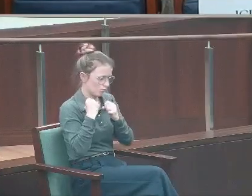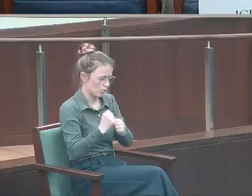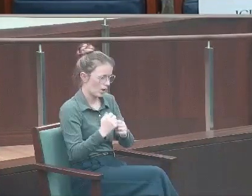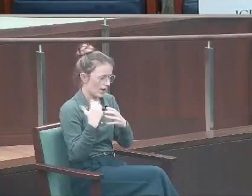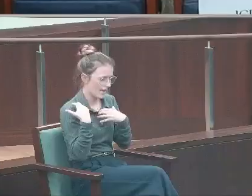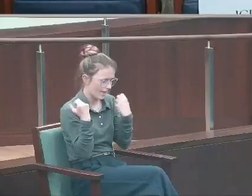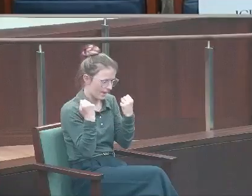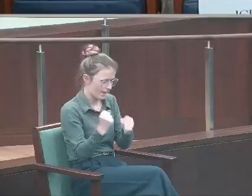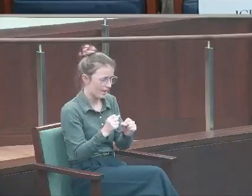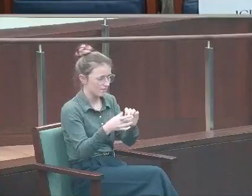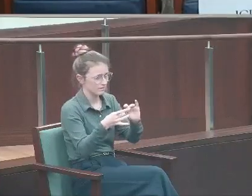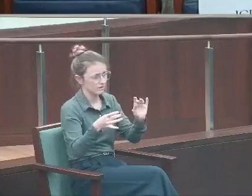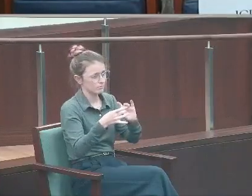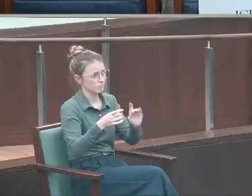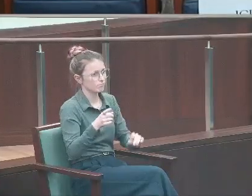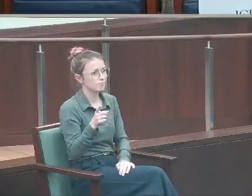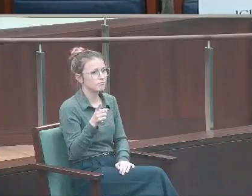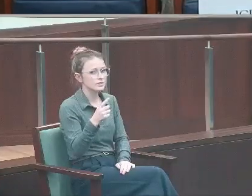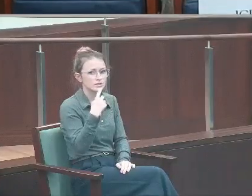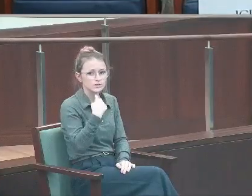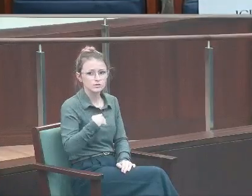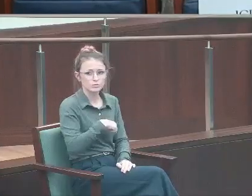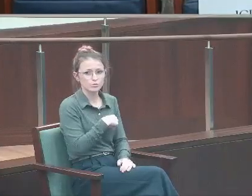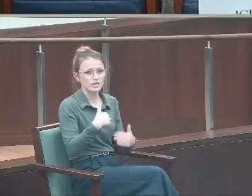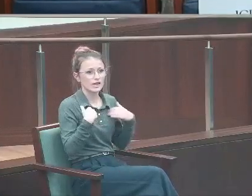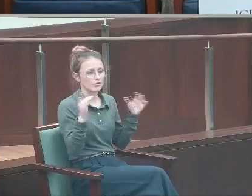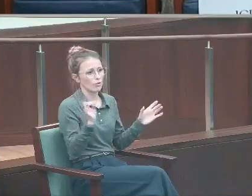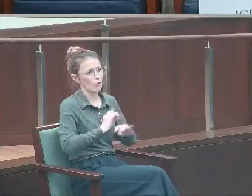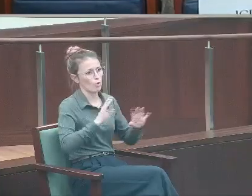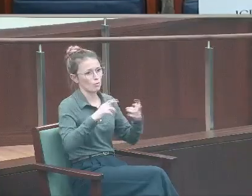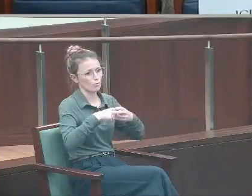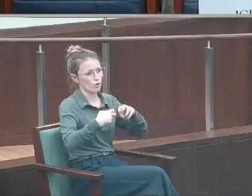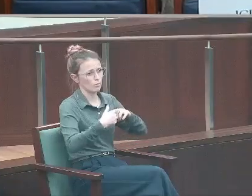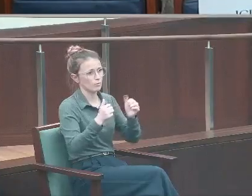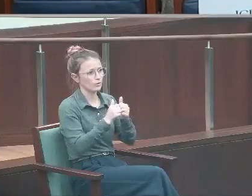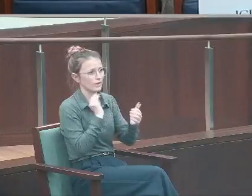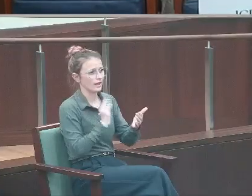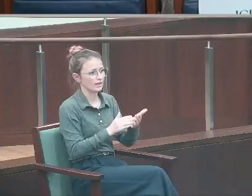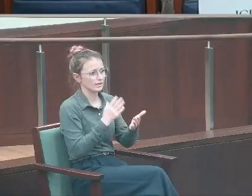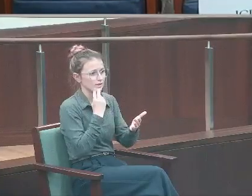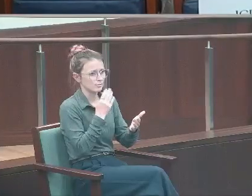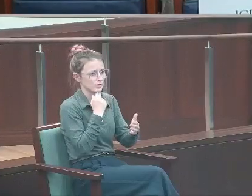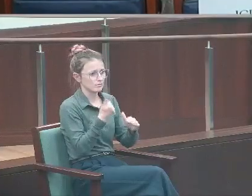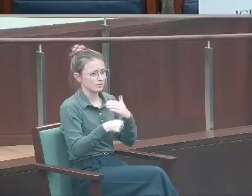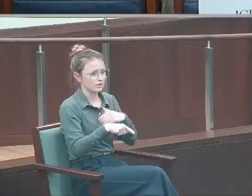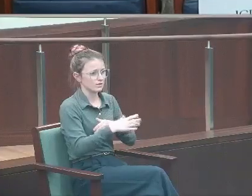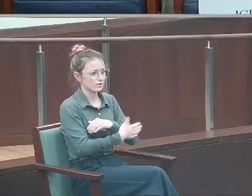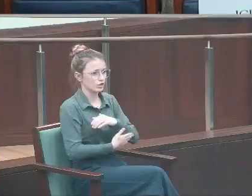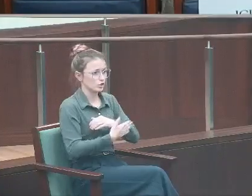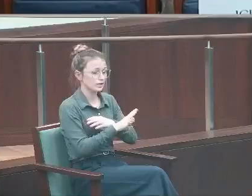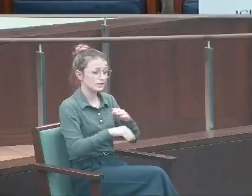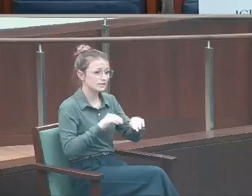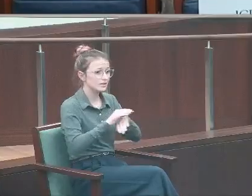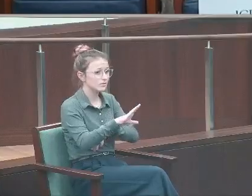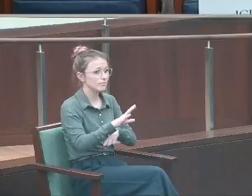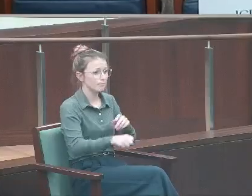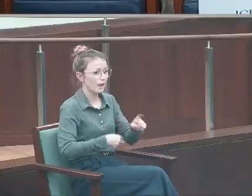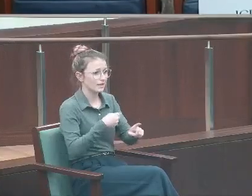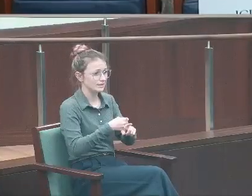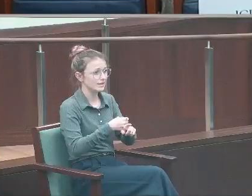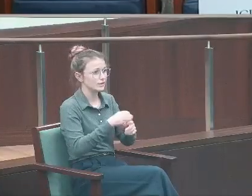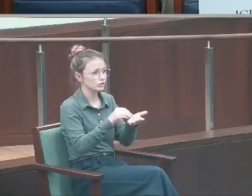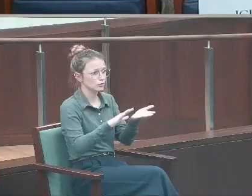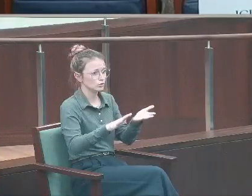He said, we have a terrible problem with anti-Semitism in this country, and it is affecting Jewish students on college campuses, and that has to